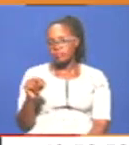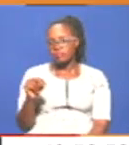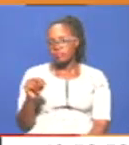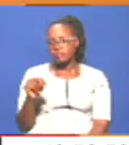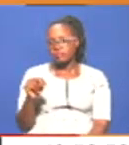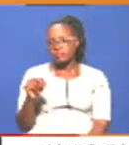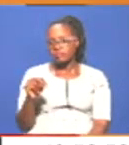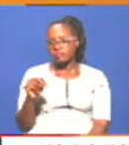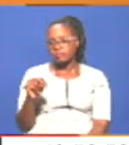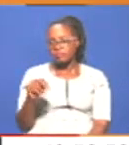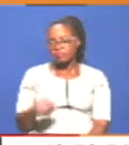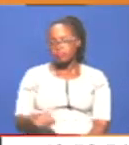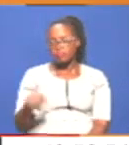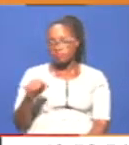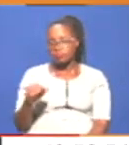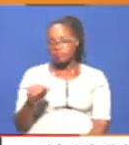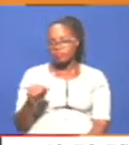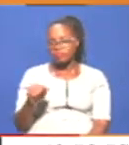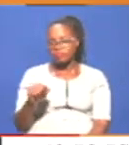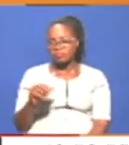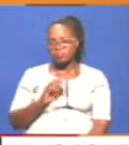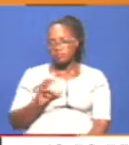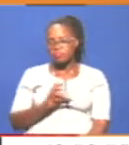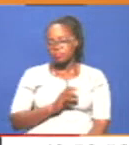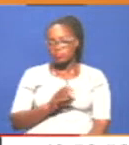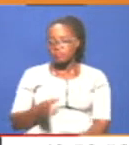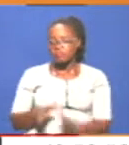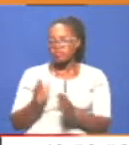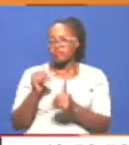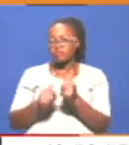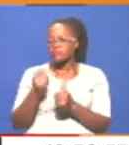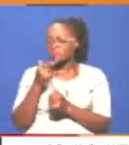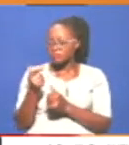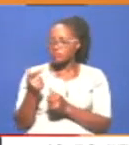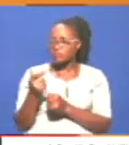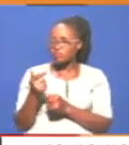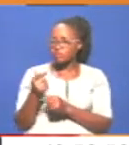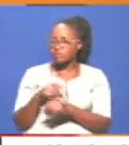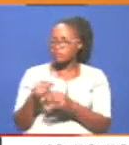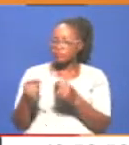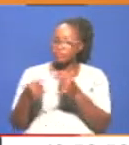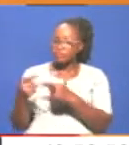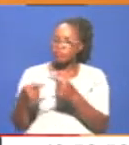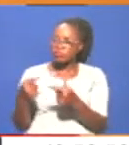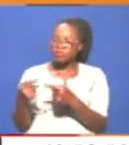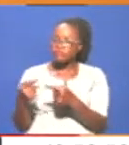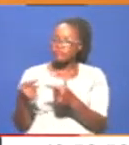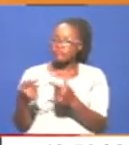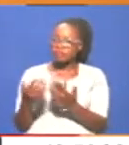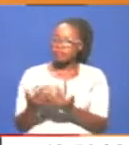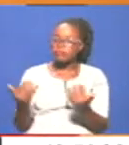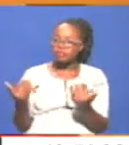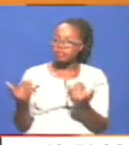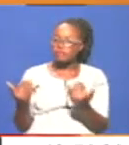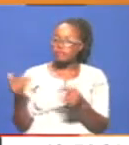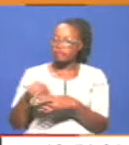He chairs that commission, and they've come up with a way in which we can say, in terms of progressively getting chess into the